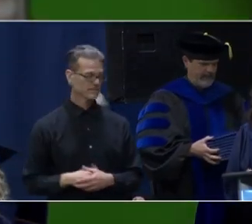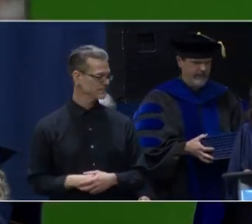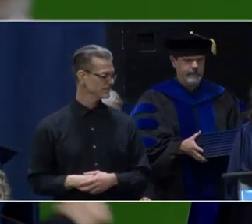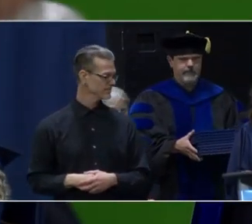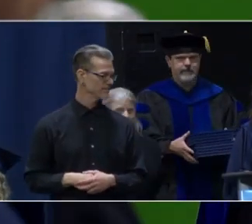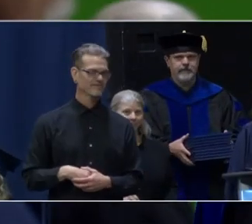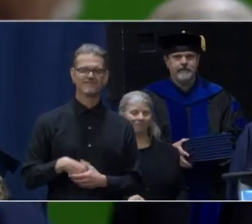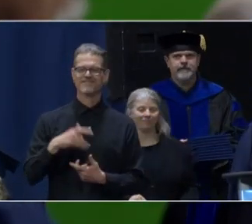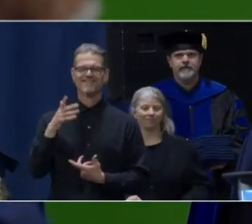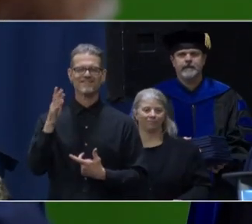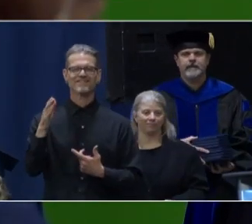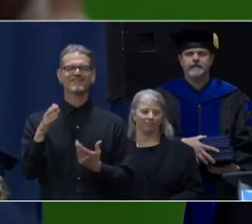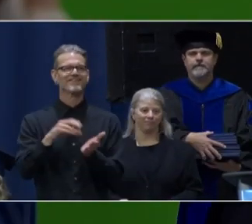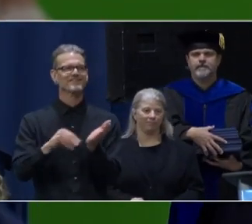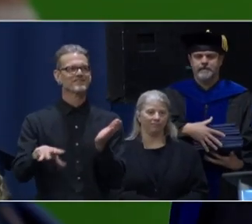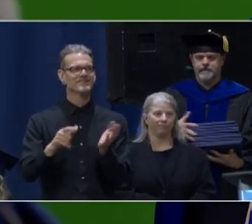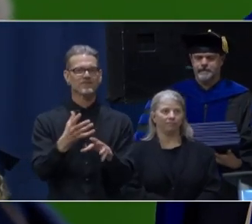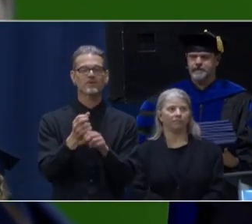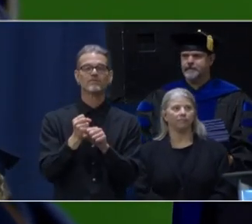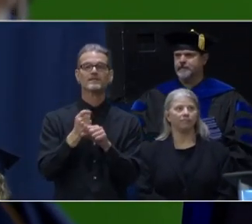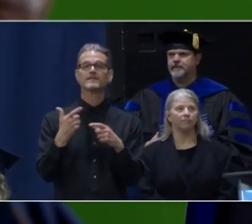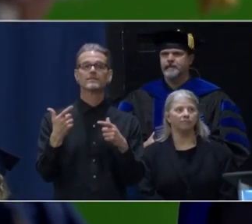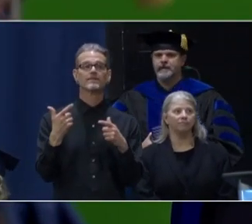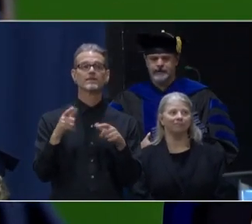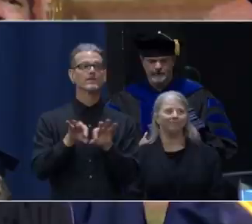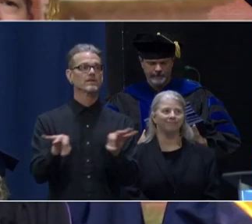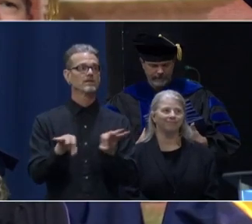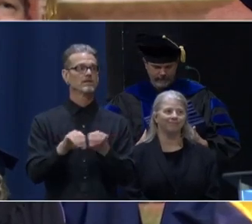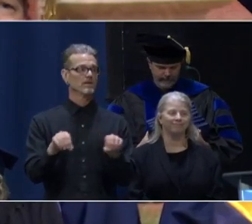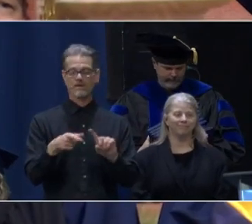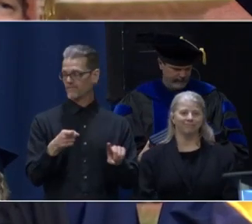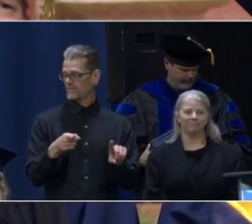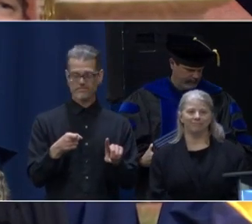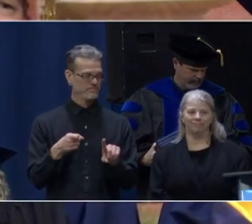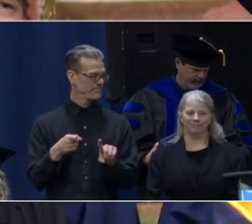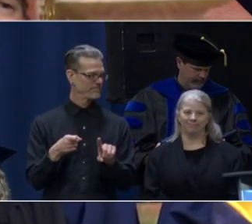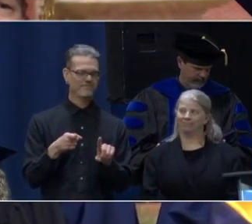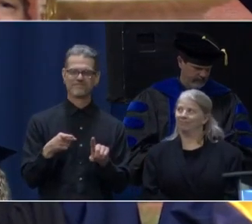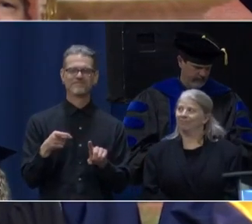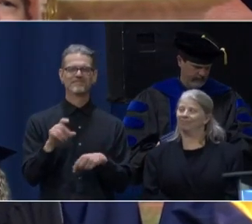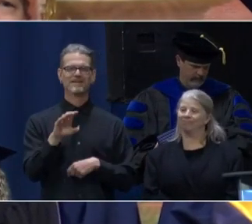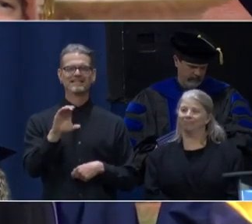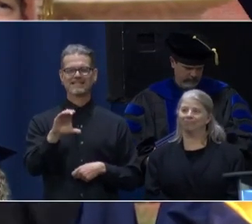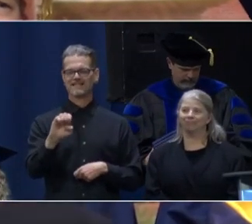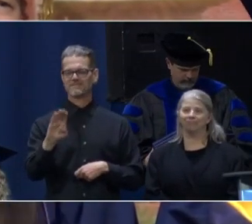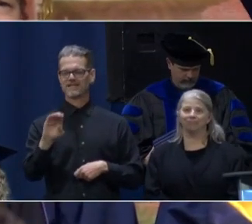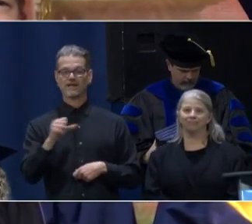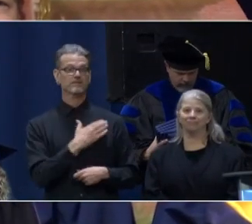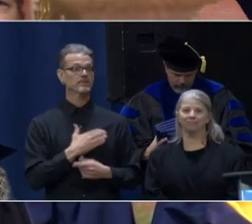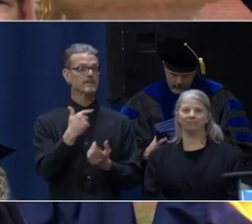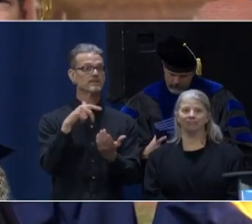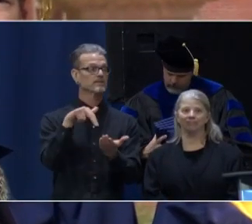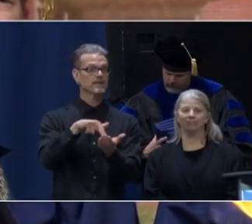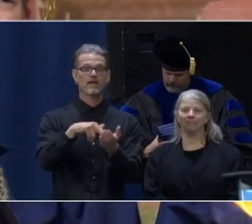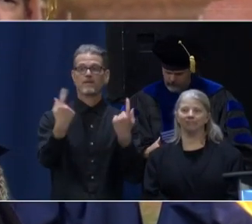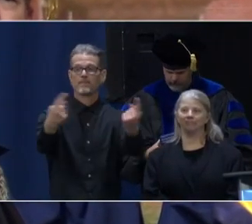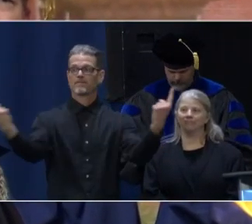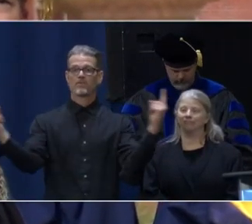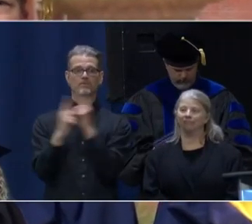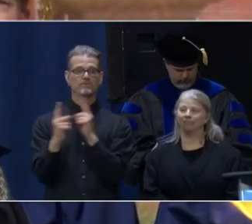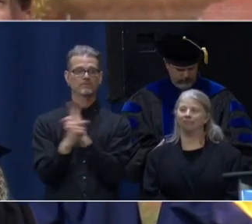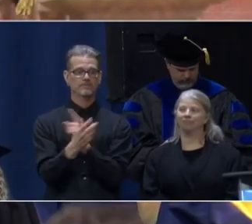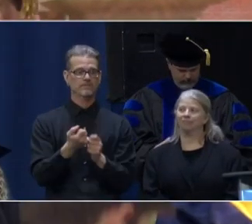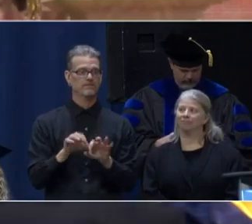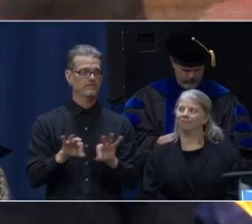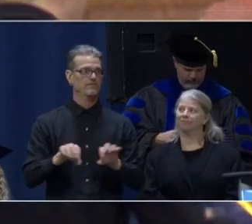Will the candidates receiving Bachelor of Arts degrees from the College of Education and Behavioral Sciences please come forward to receive your diplomas?